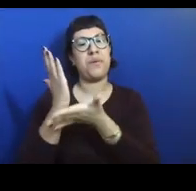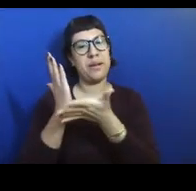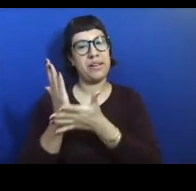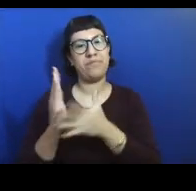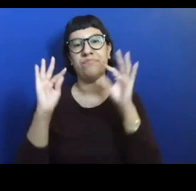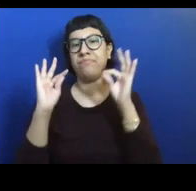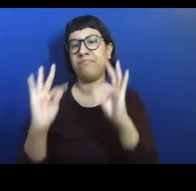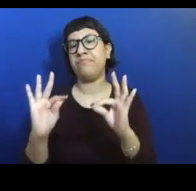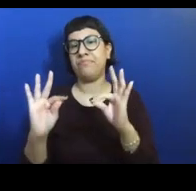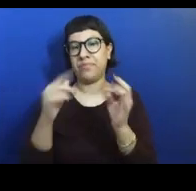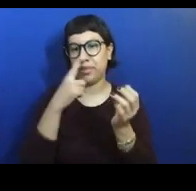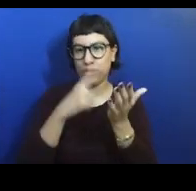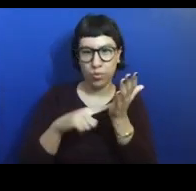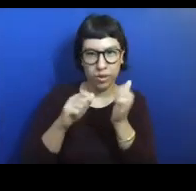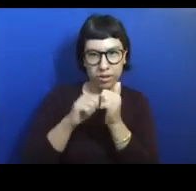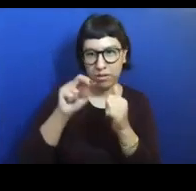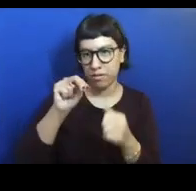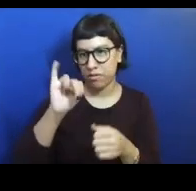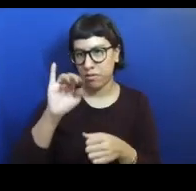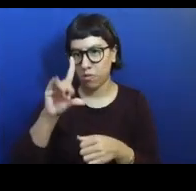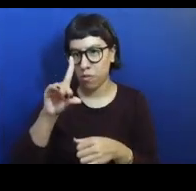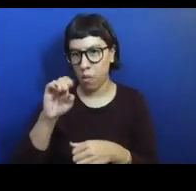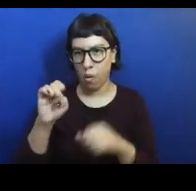All right, I'll just double check with Nicole, make sure we're back.